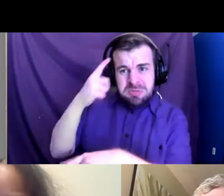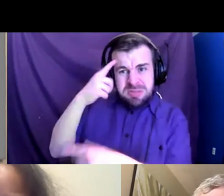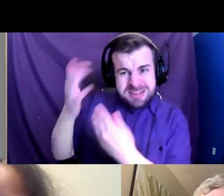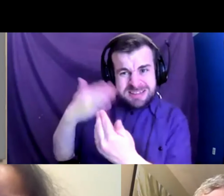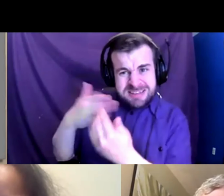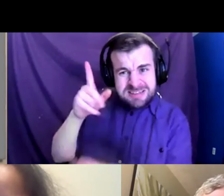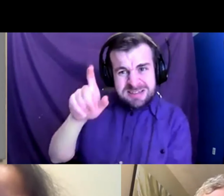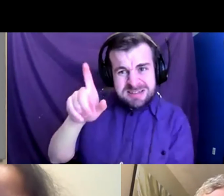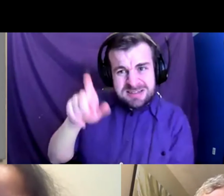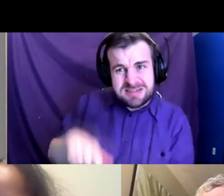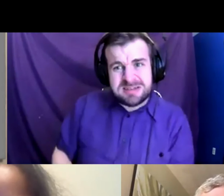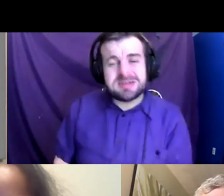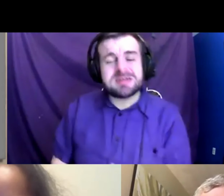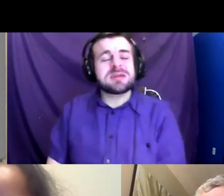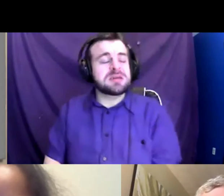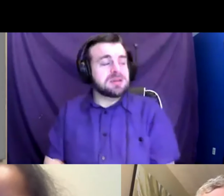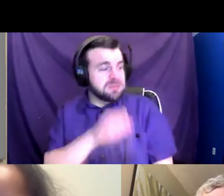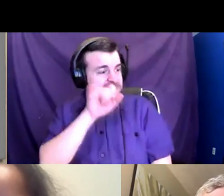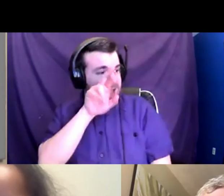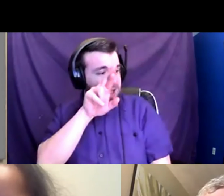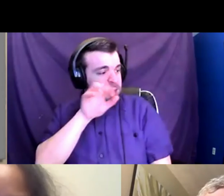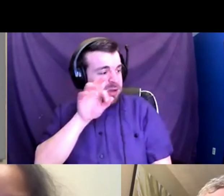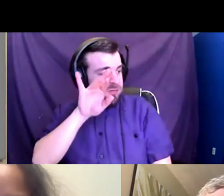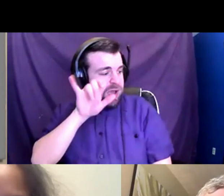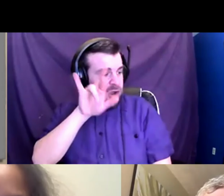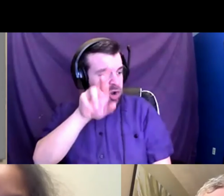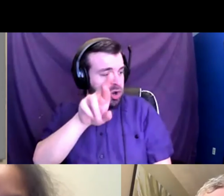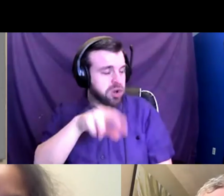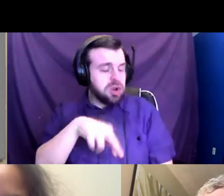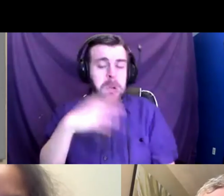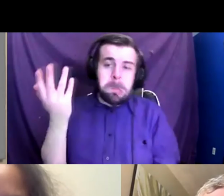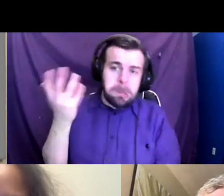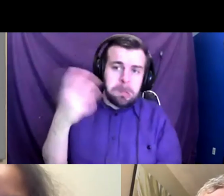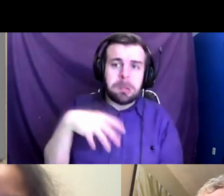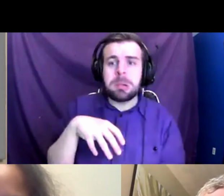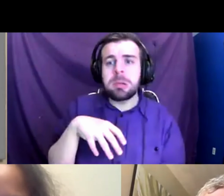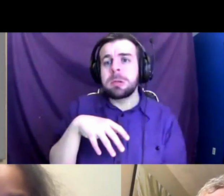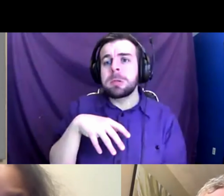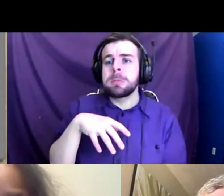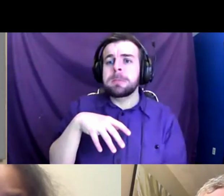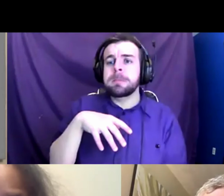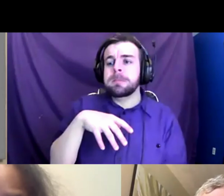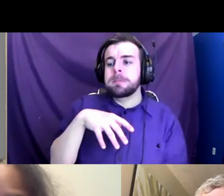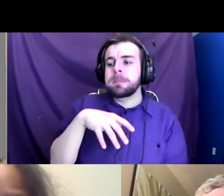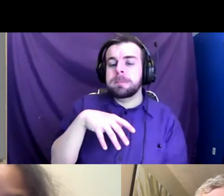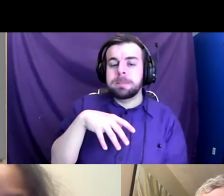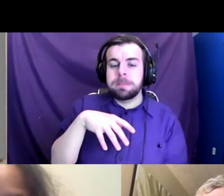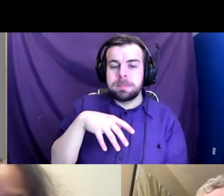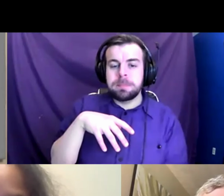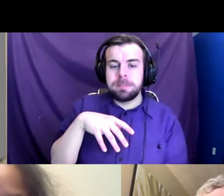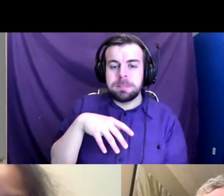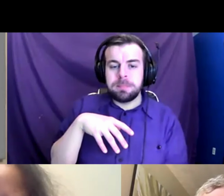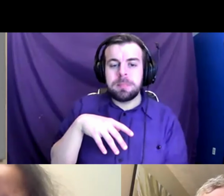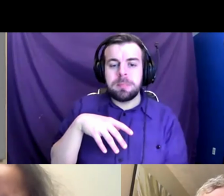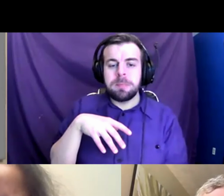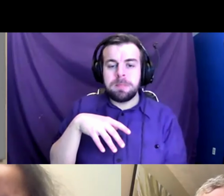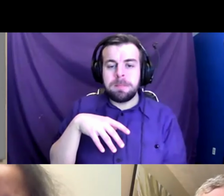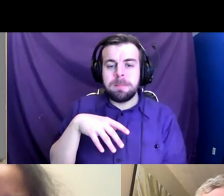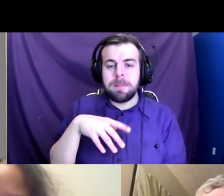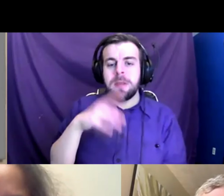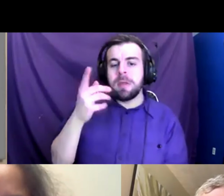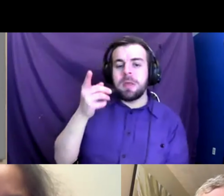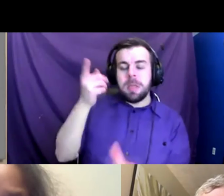the air fryer? Yeah. Well, the number one thing you had said, the first one,